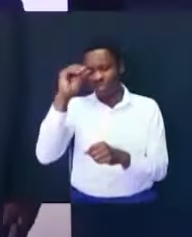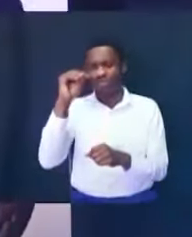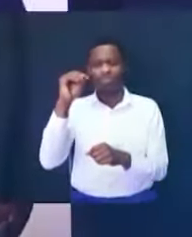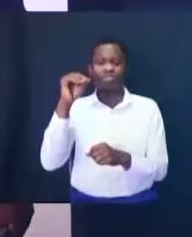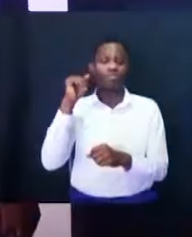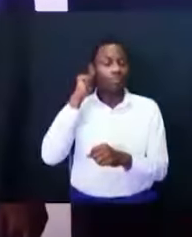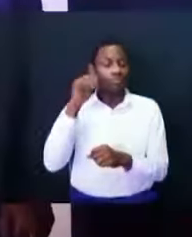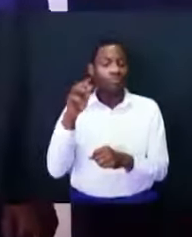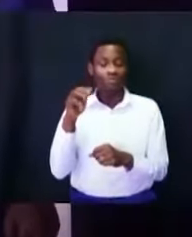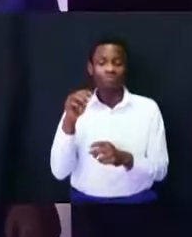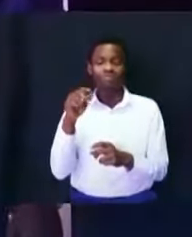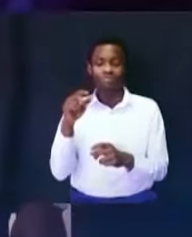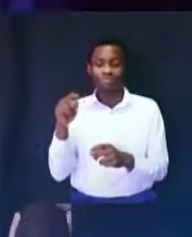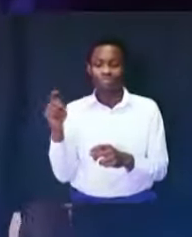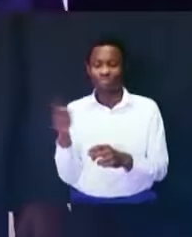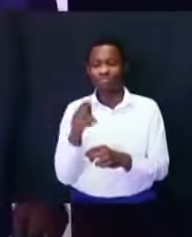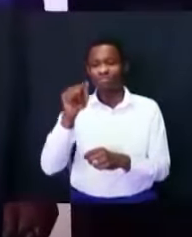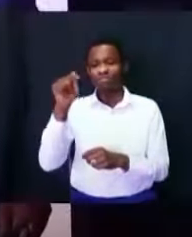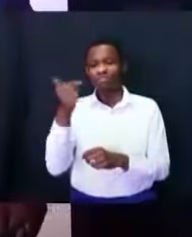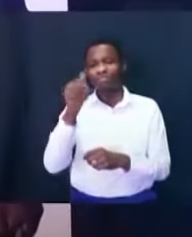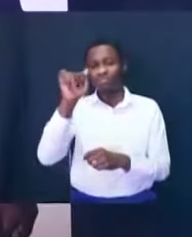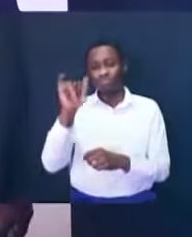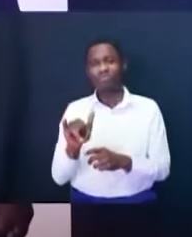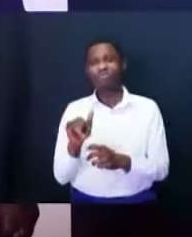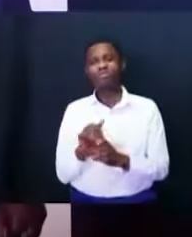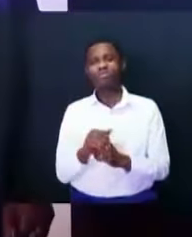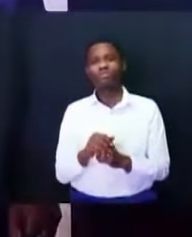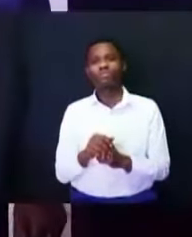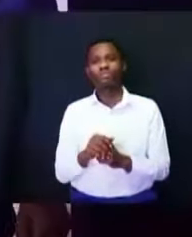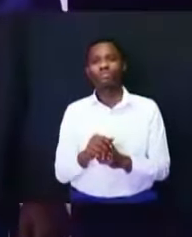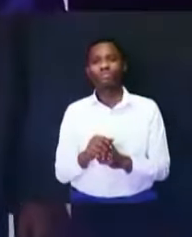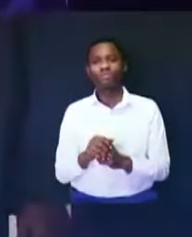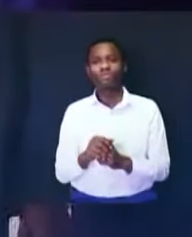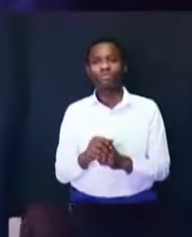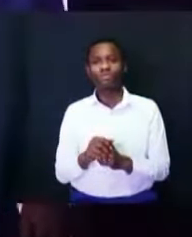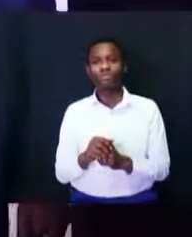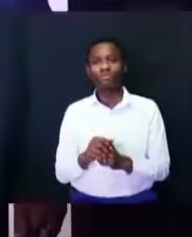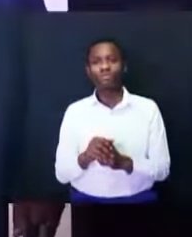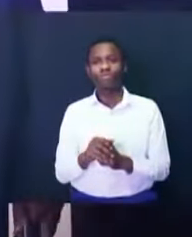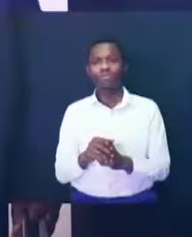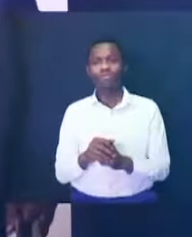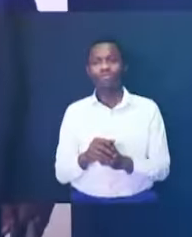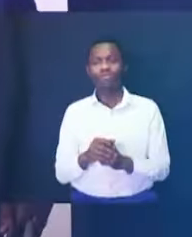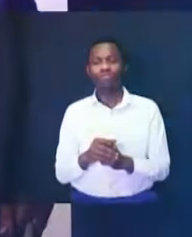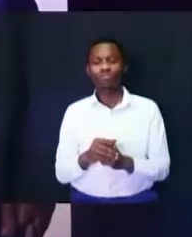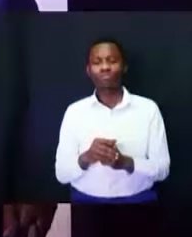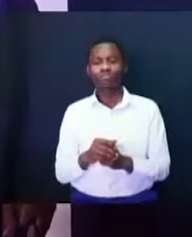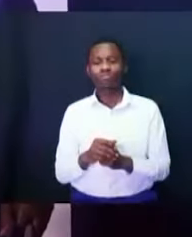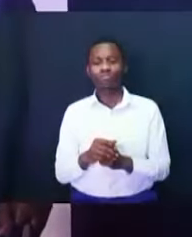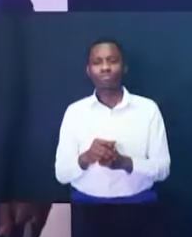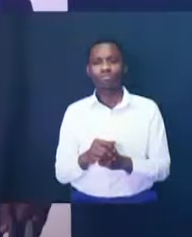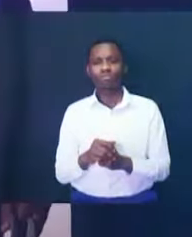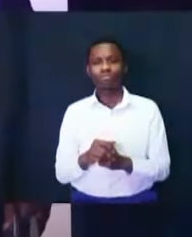that today we are hearing that America says that if you sanction whoever does not accept gayism